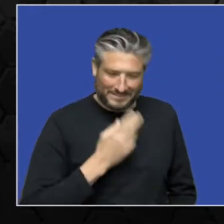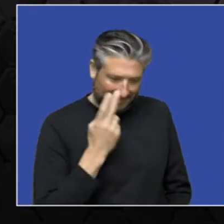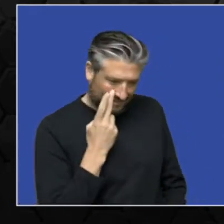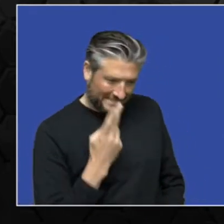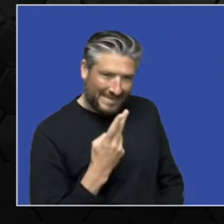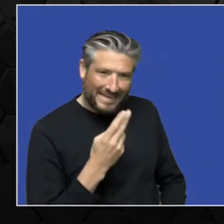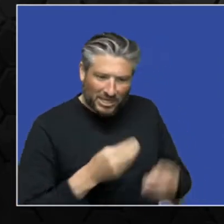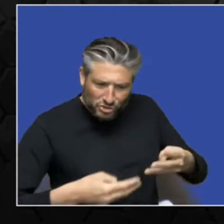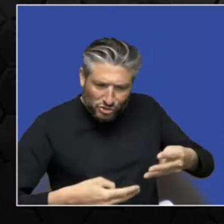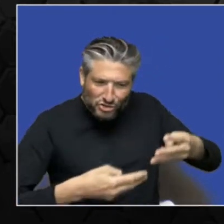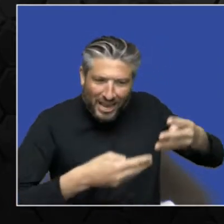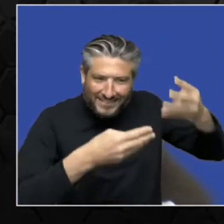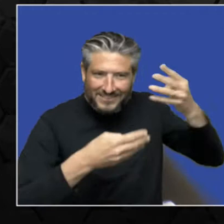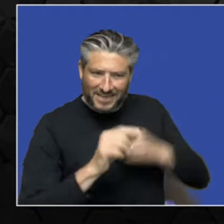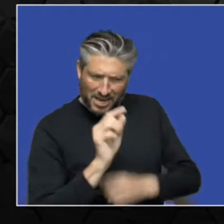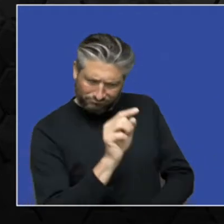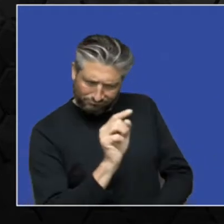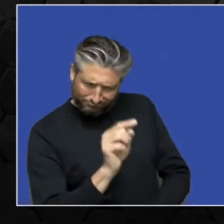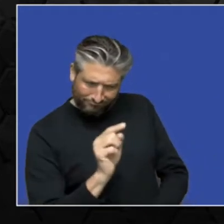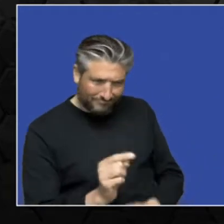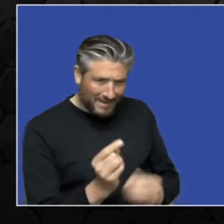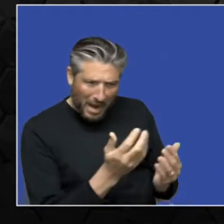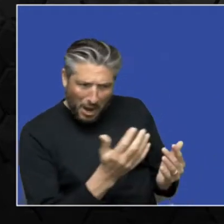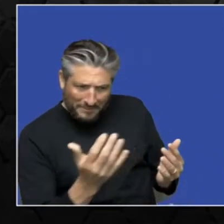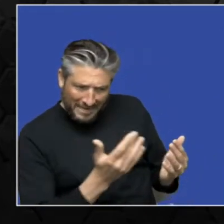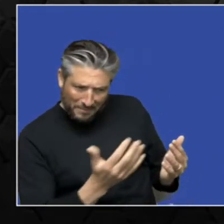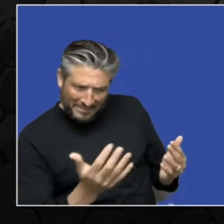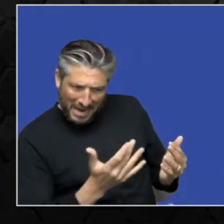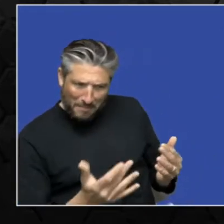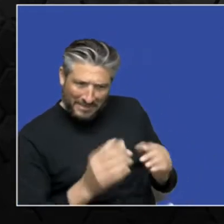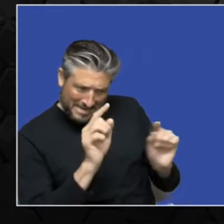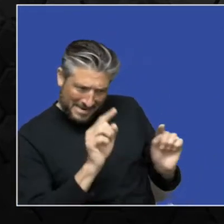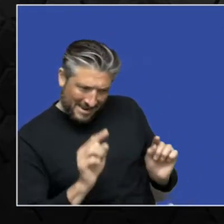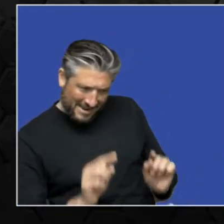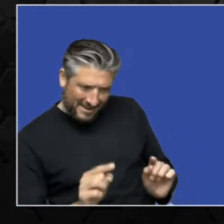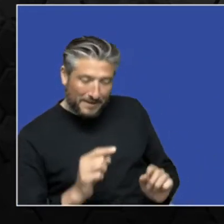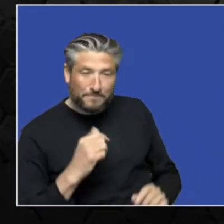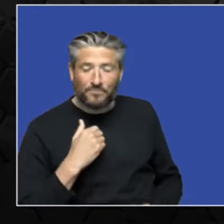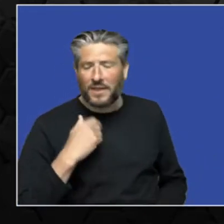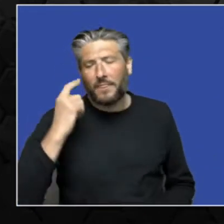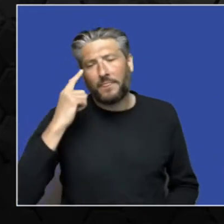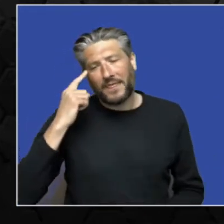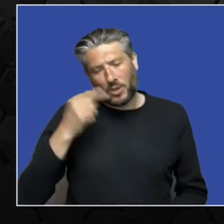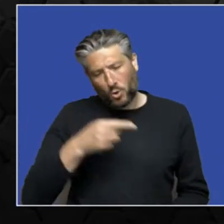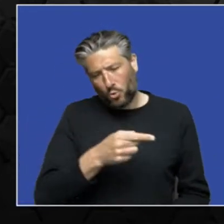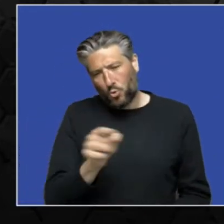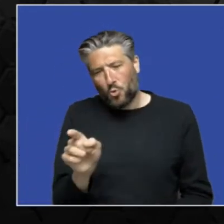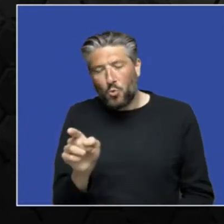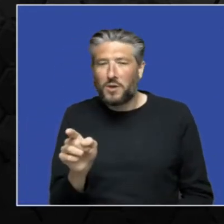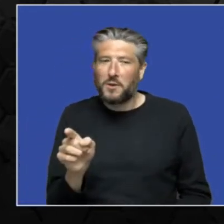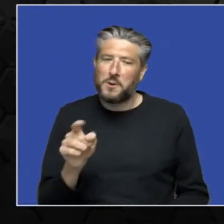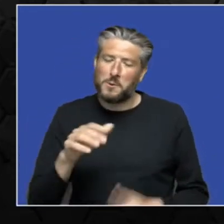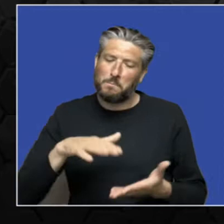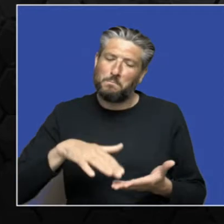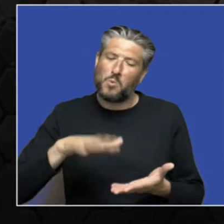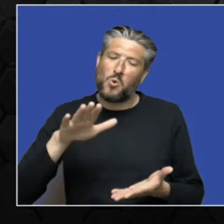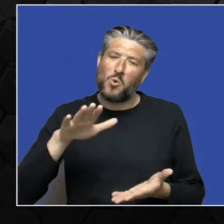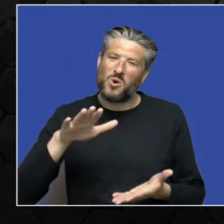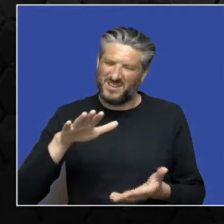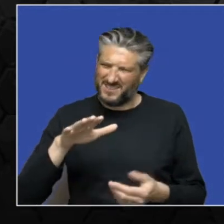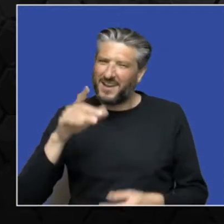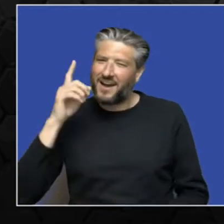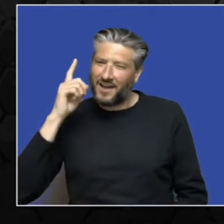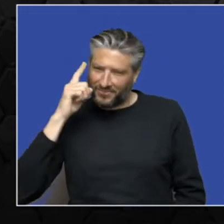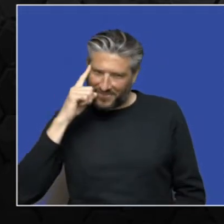If I had to guess, my hunch is that regarding the first two questions, most people who